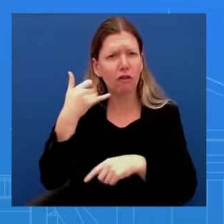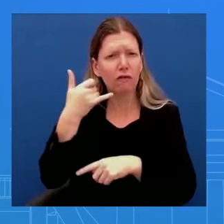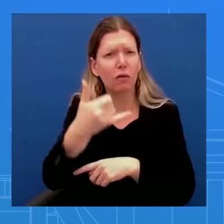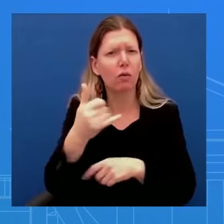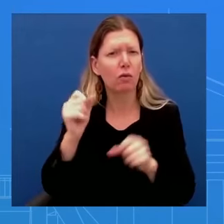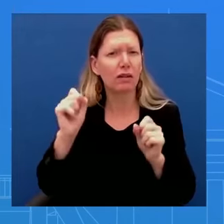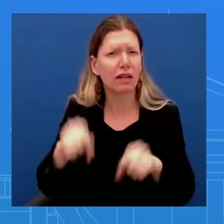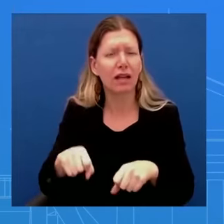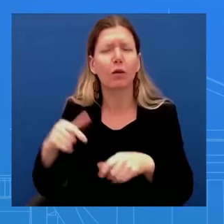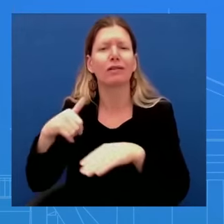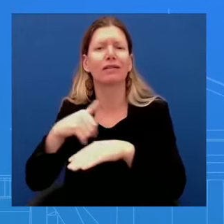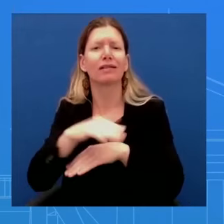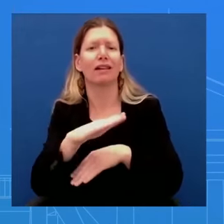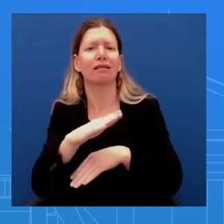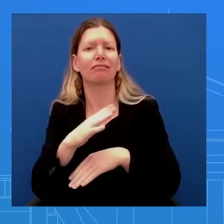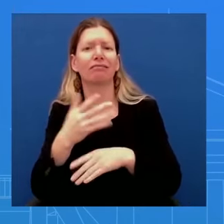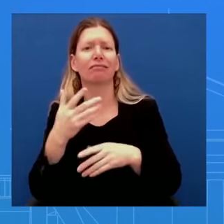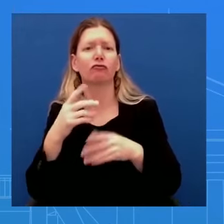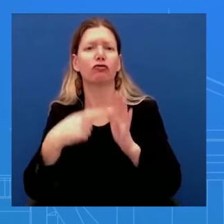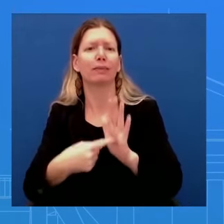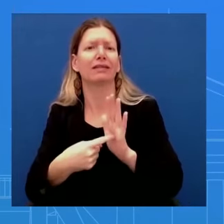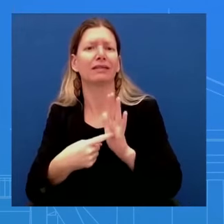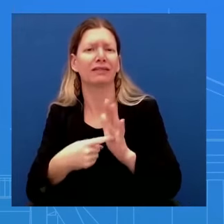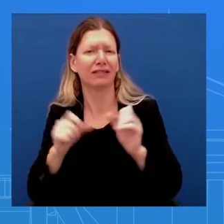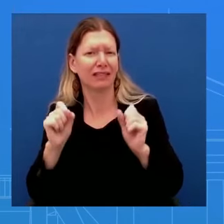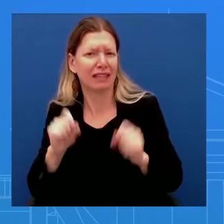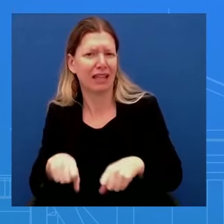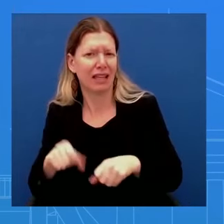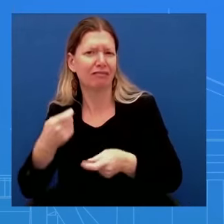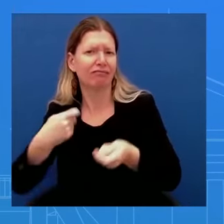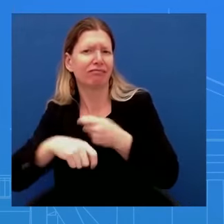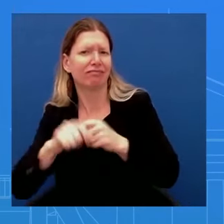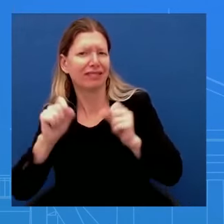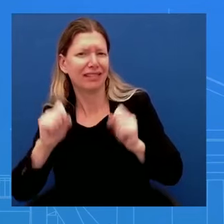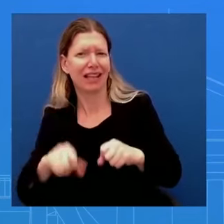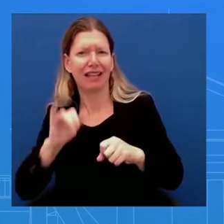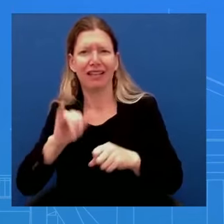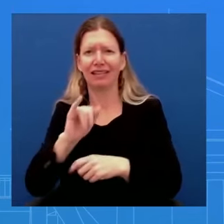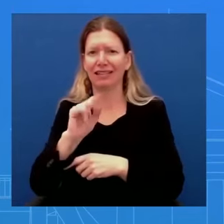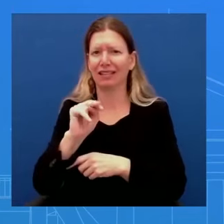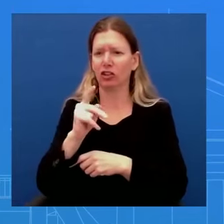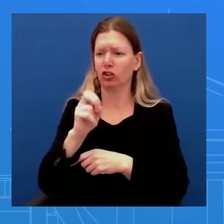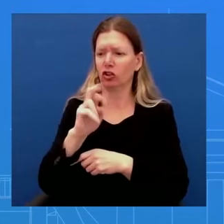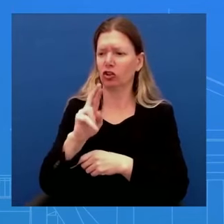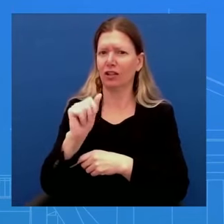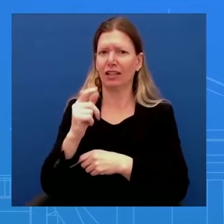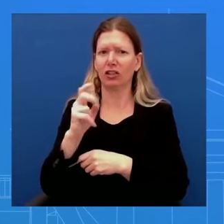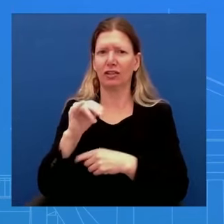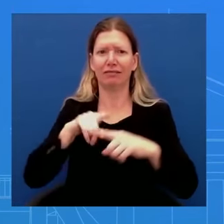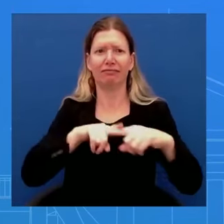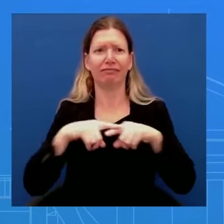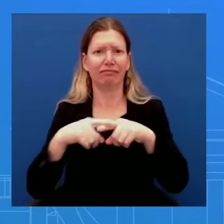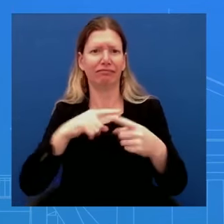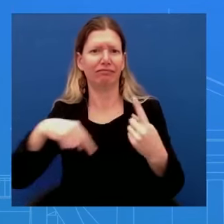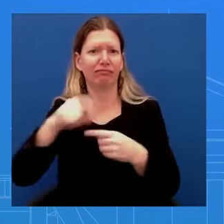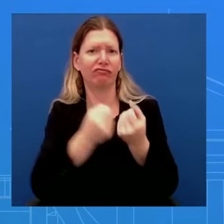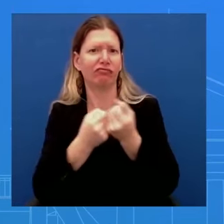these things are worked at staff levels, and then the principals get involved at the appropriate time. Okay? Thank you so much, Aaron. Thank you. Thank you.